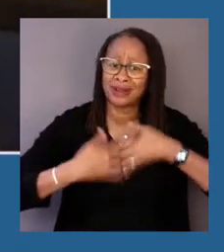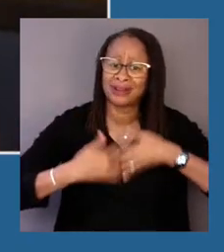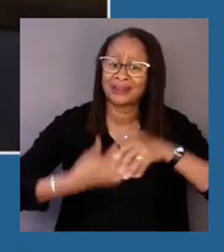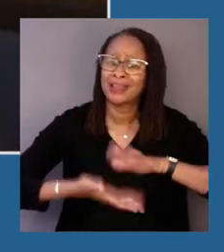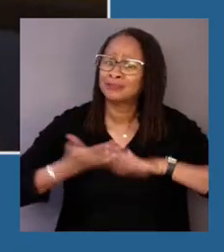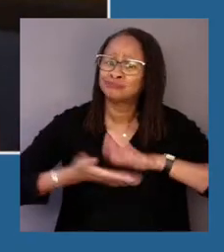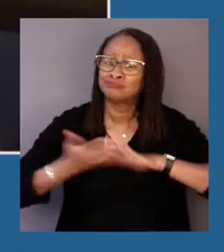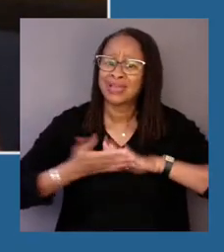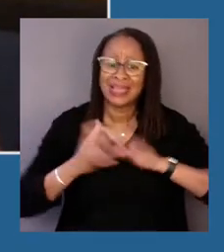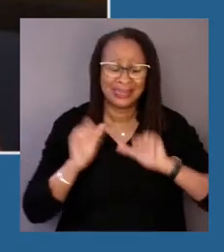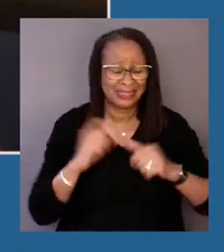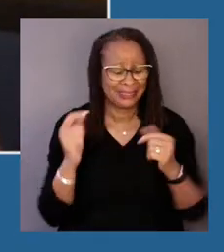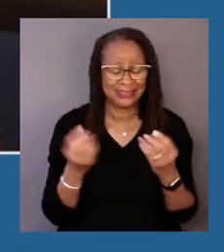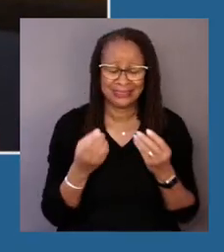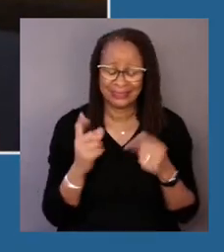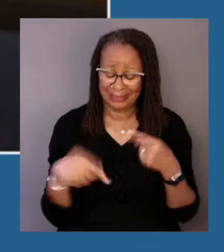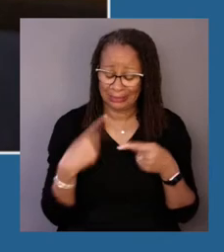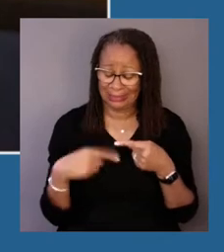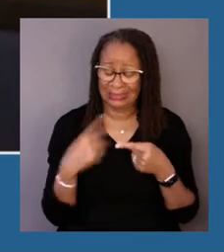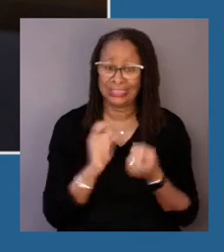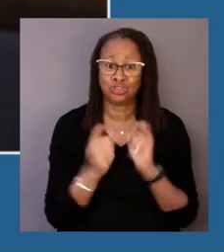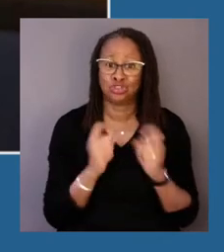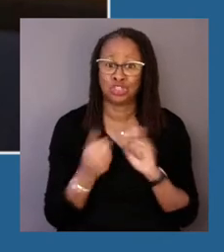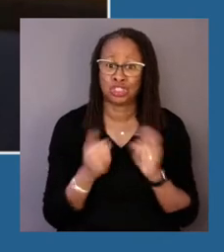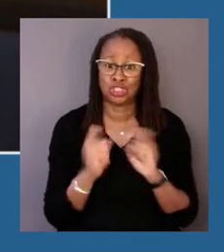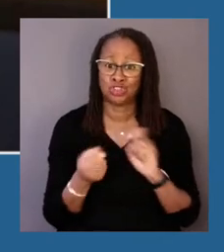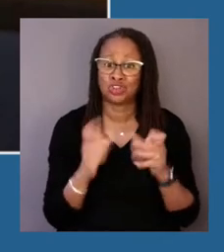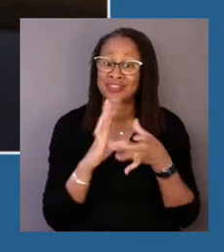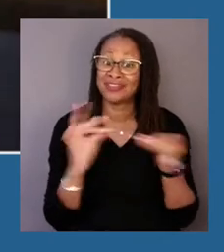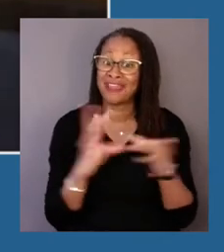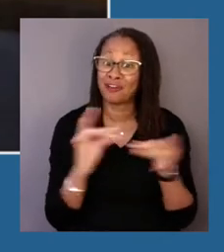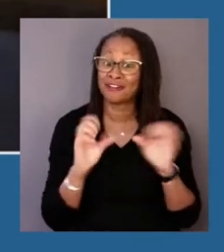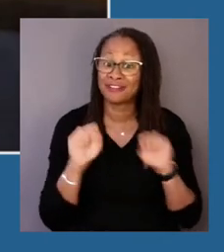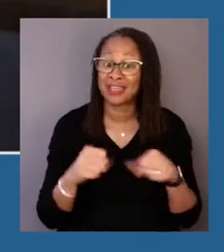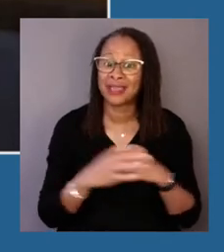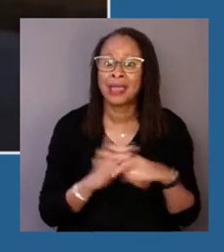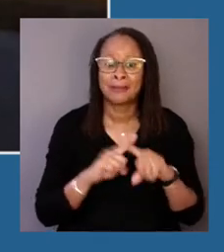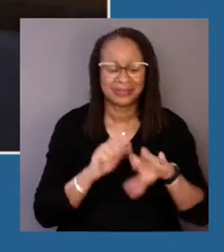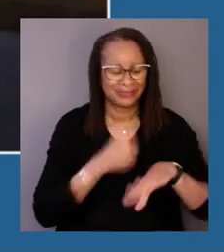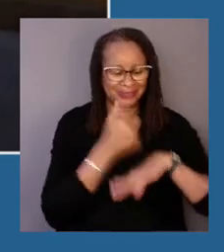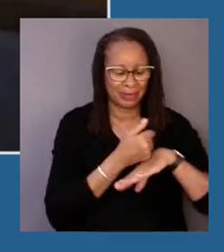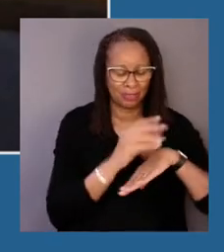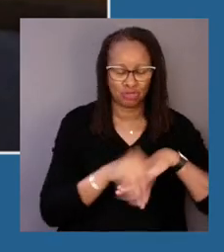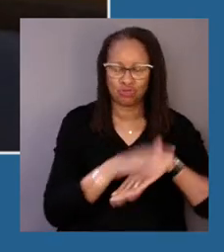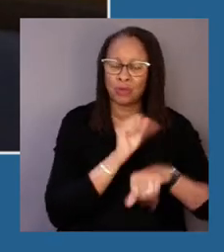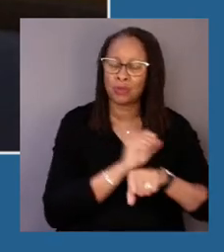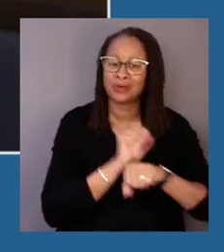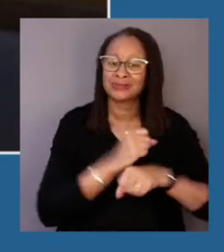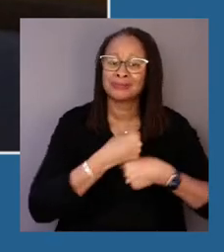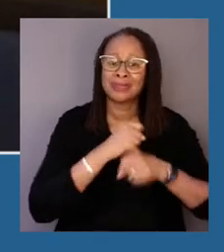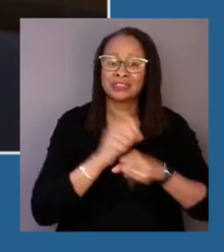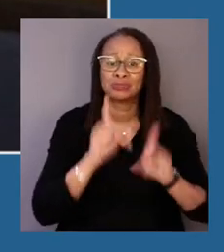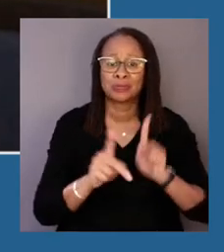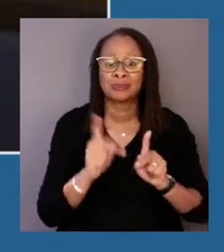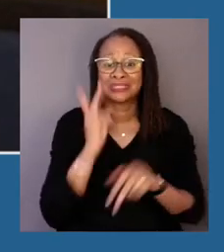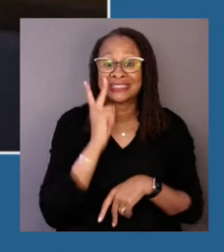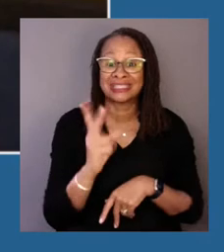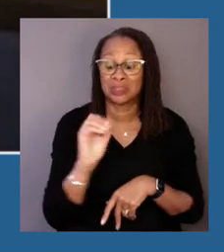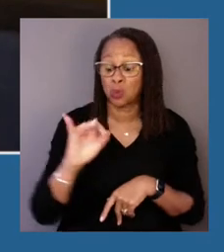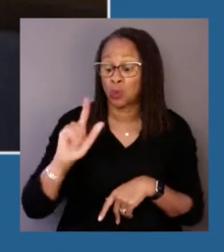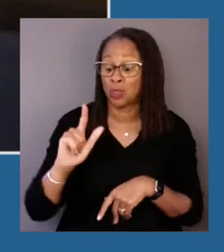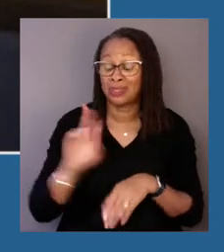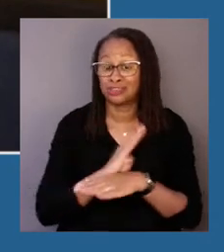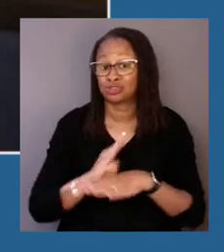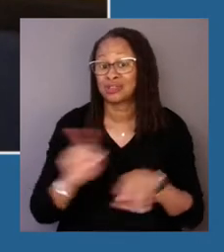spinning things in a way that works for them, but they've laid all this groundwork to make sure that people see the oil industry a certain way, and